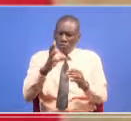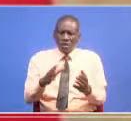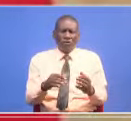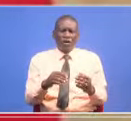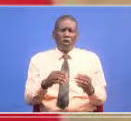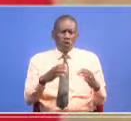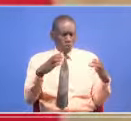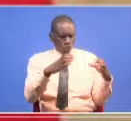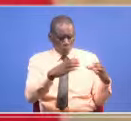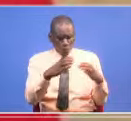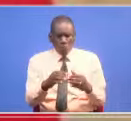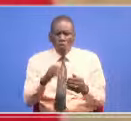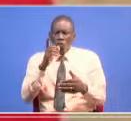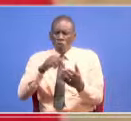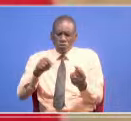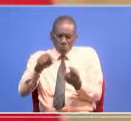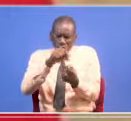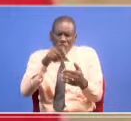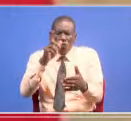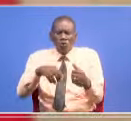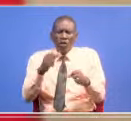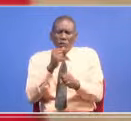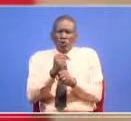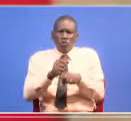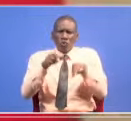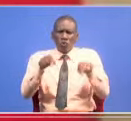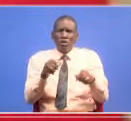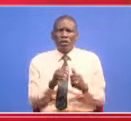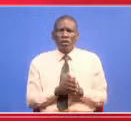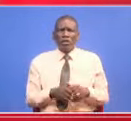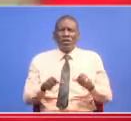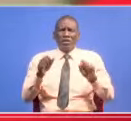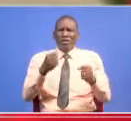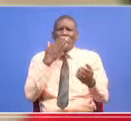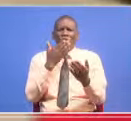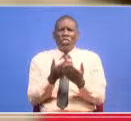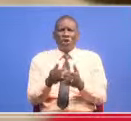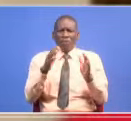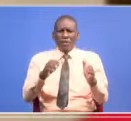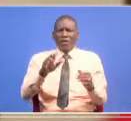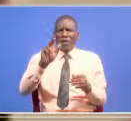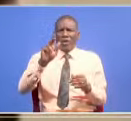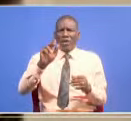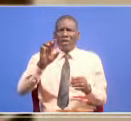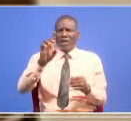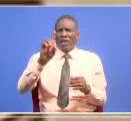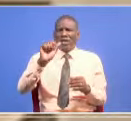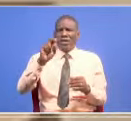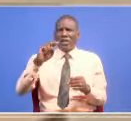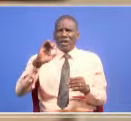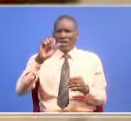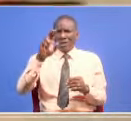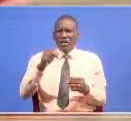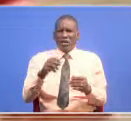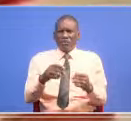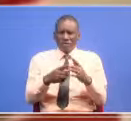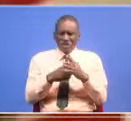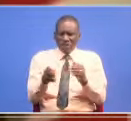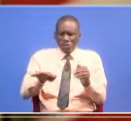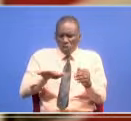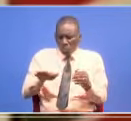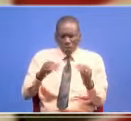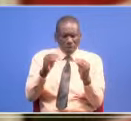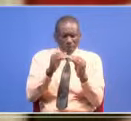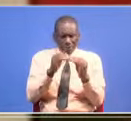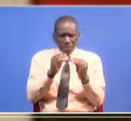missions. What exactly was taking place today? Yes, thank you very much, Ayamba. We started with a breakfast meeting